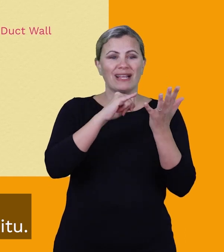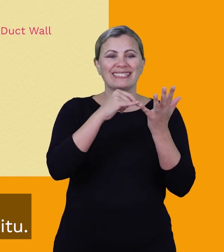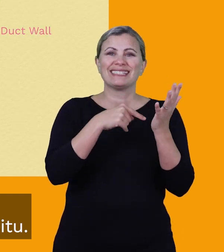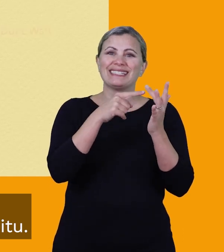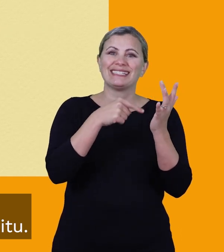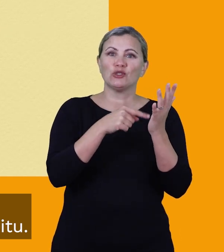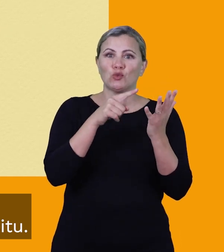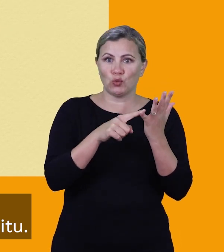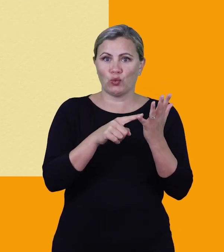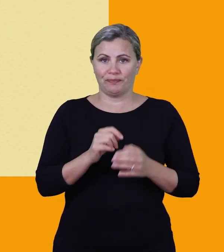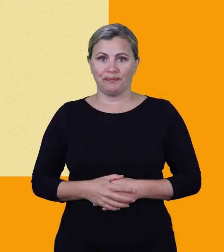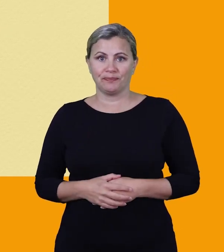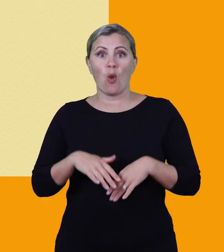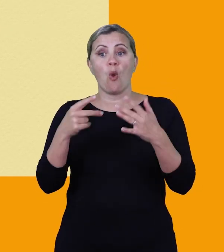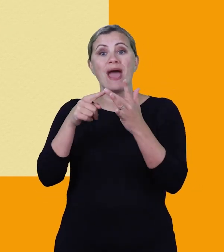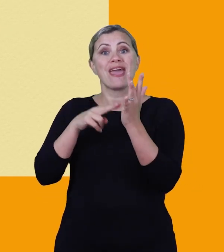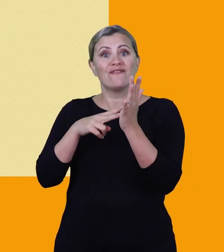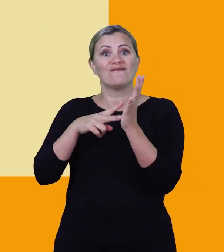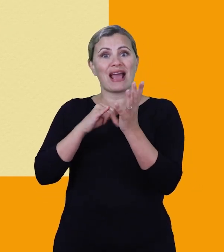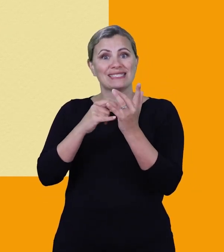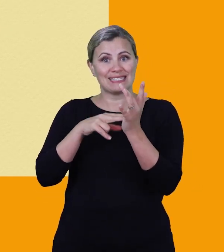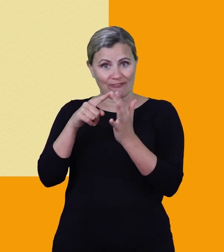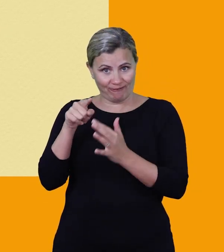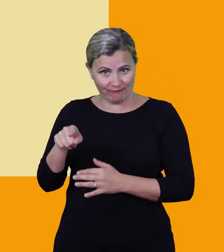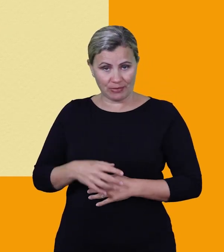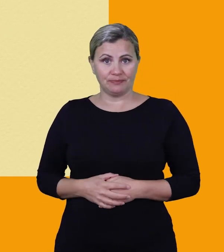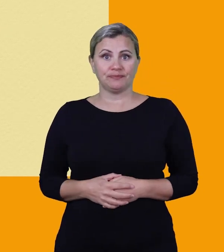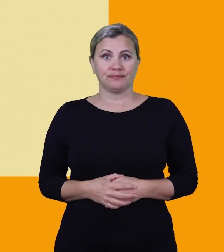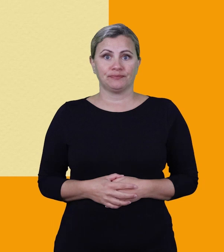situ, or invasive.